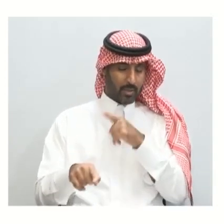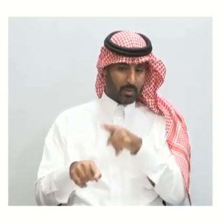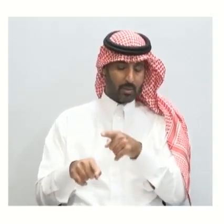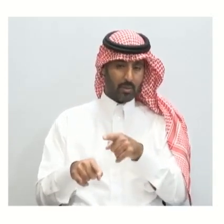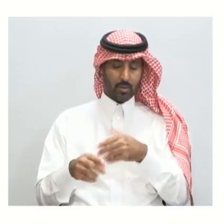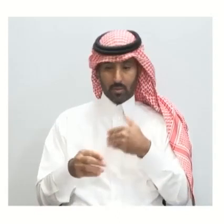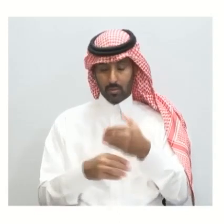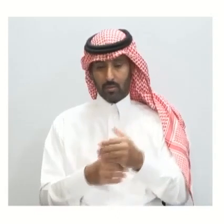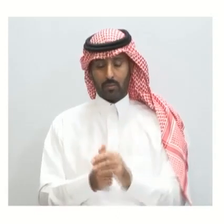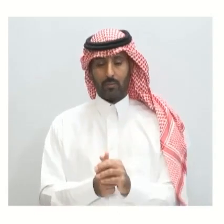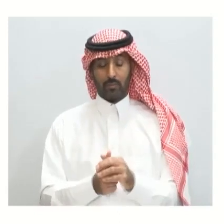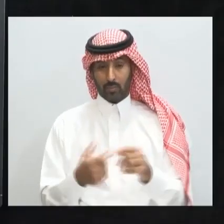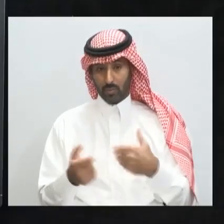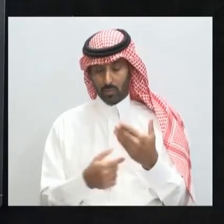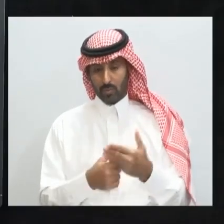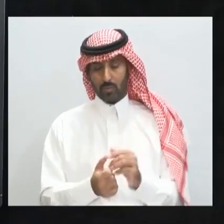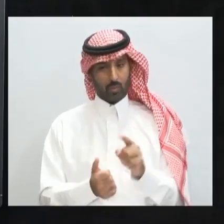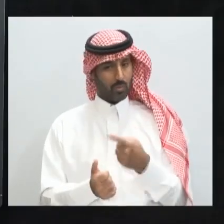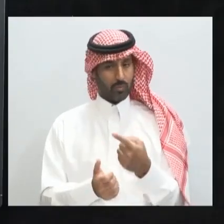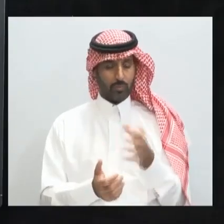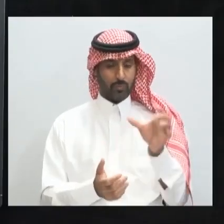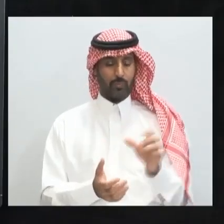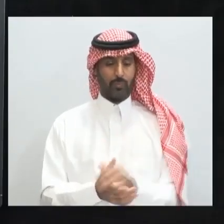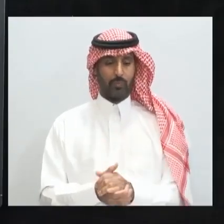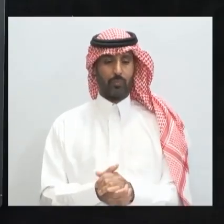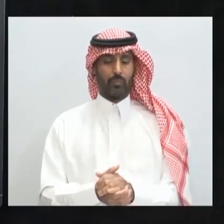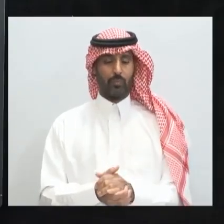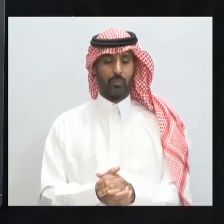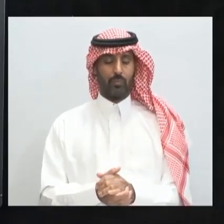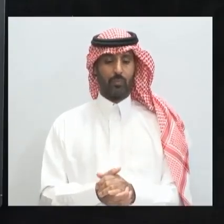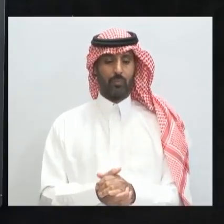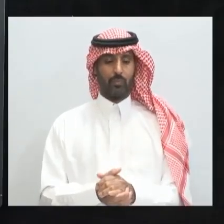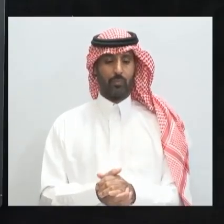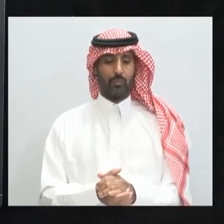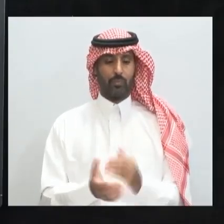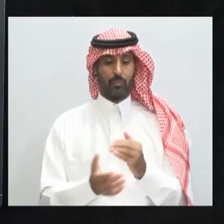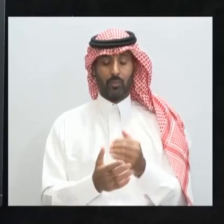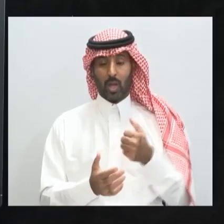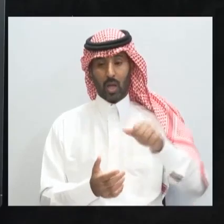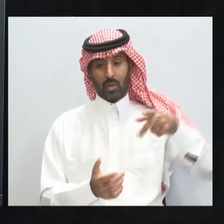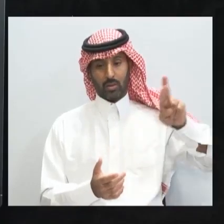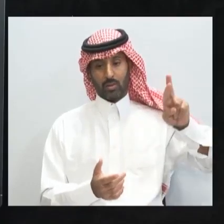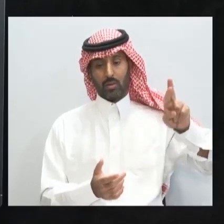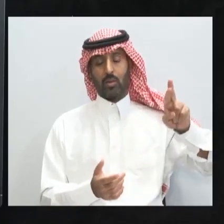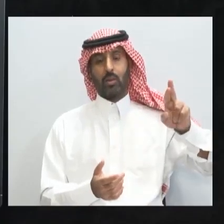of it. So what is correct to use? We can say that we have here, yes, the correct answer, are trying.